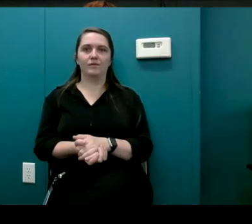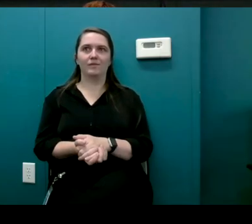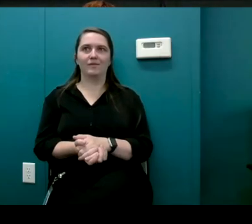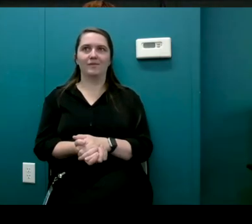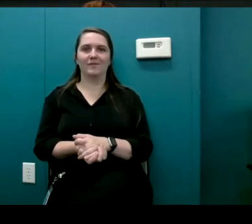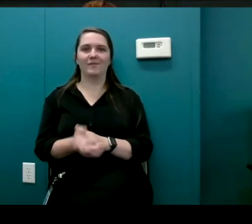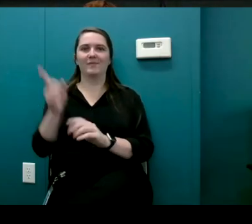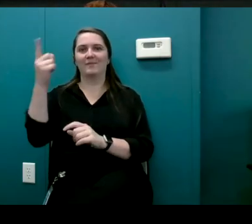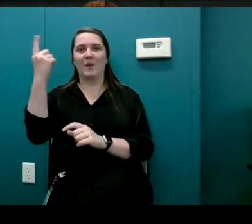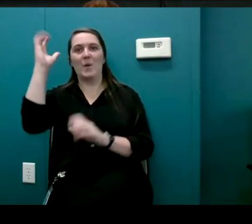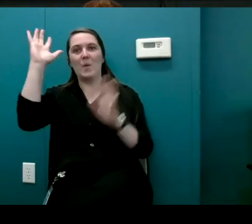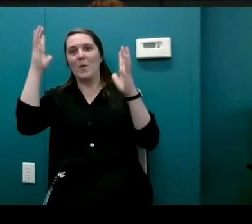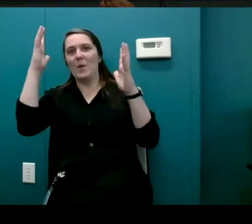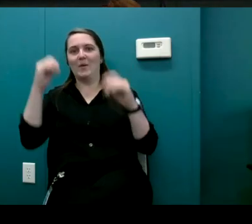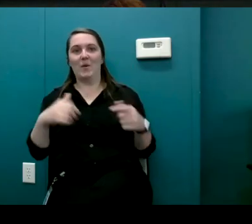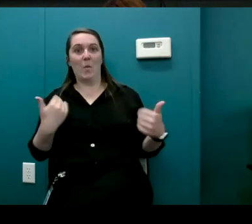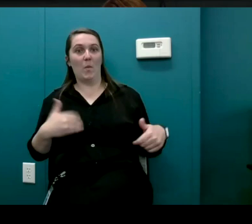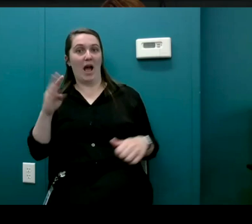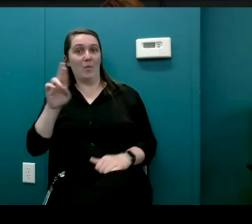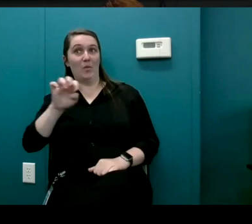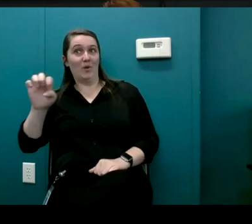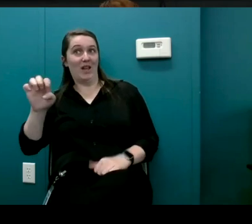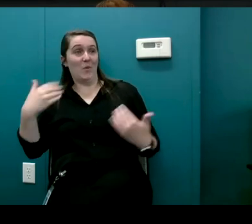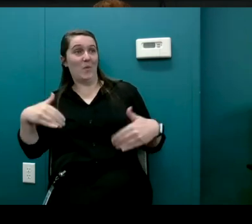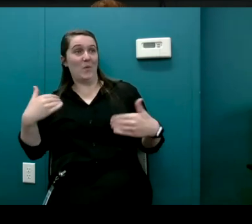Yeah. Whoa. Uh-oh. Hey.